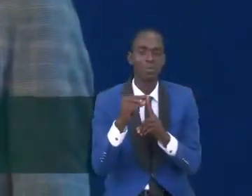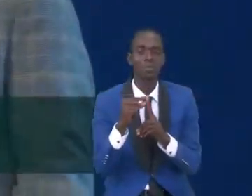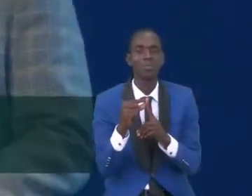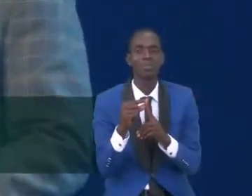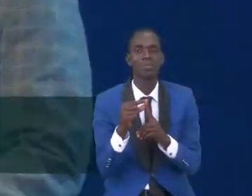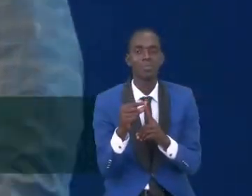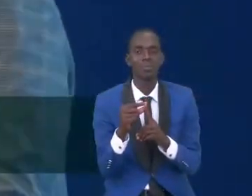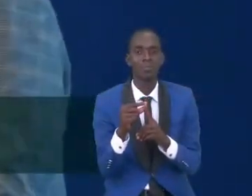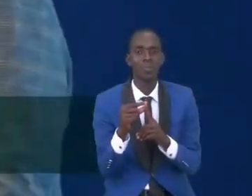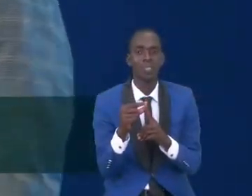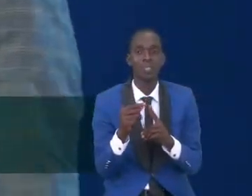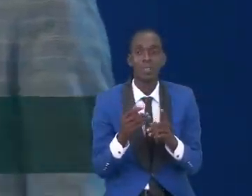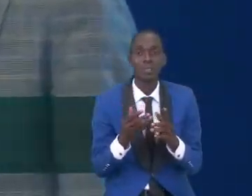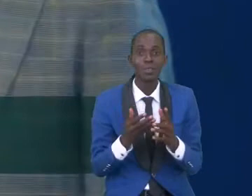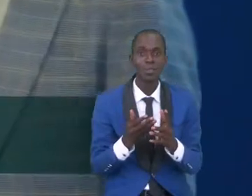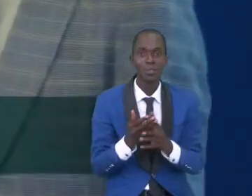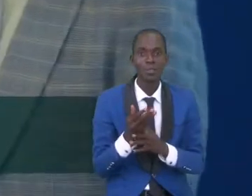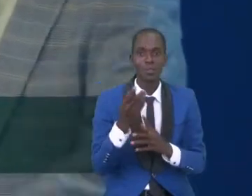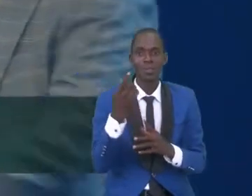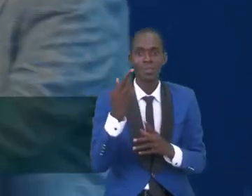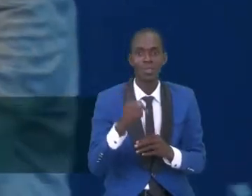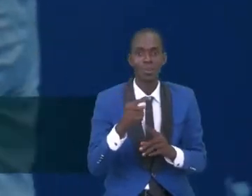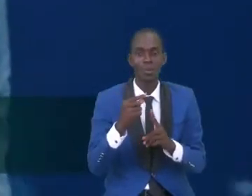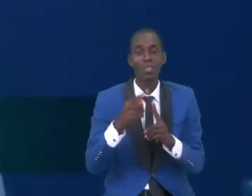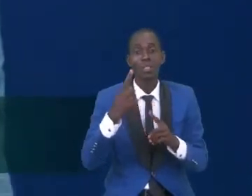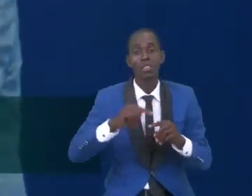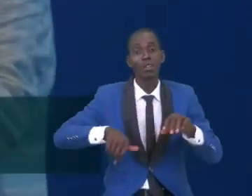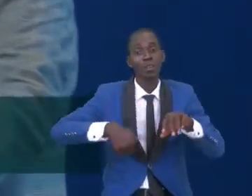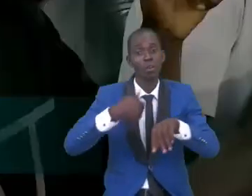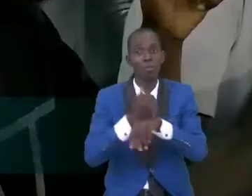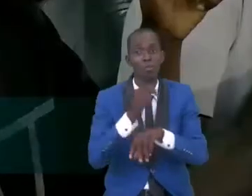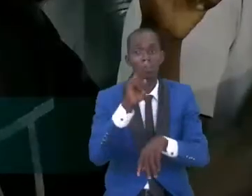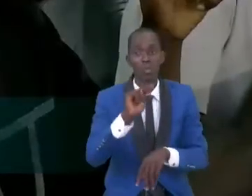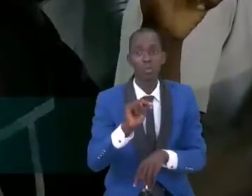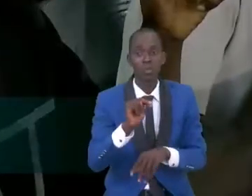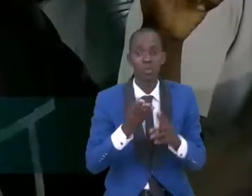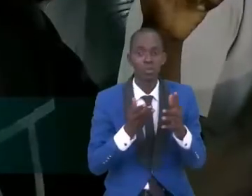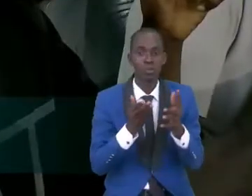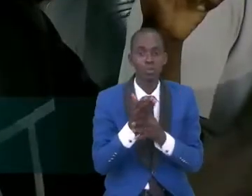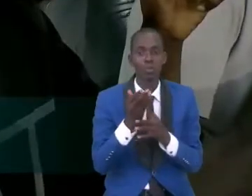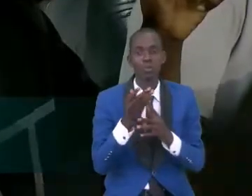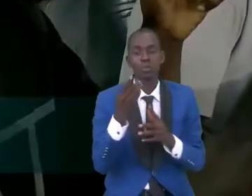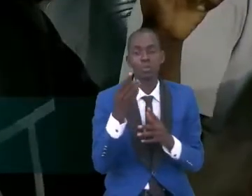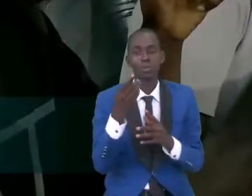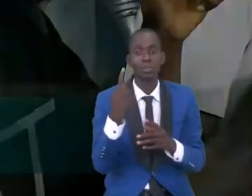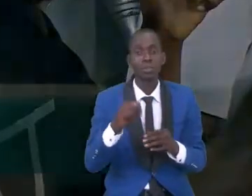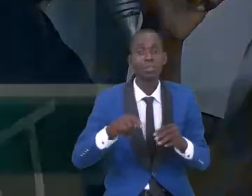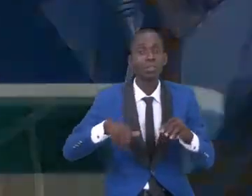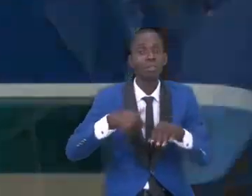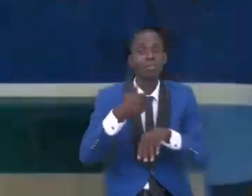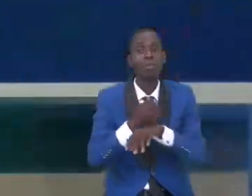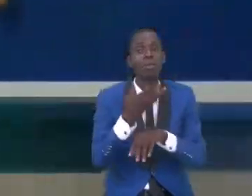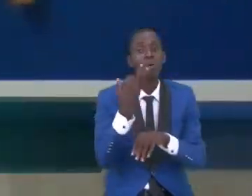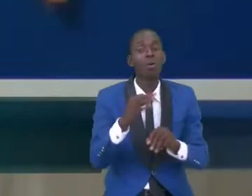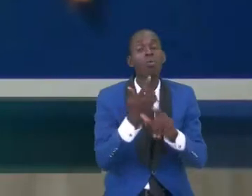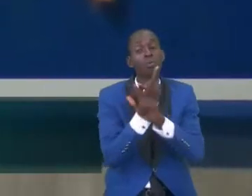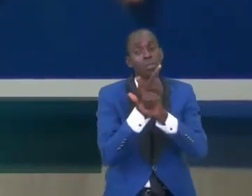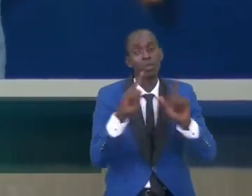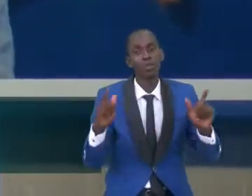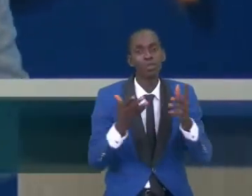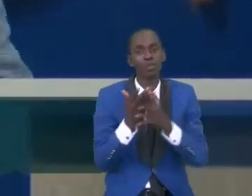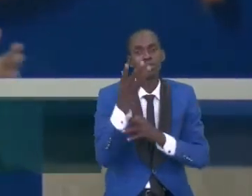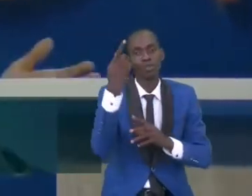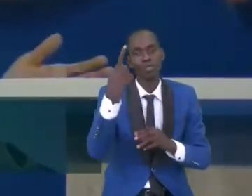word. Through the word. Through what? The word. Look at Peter and